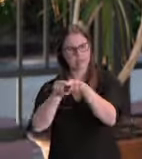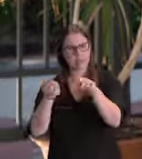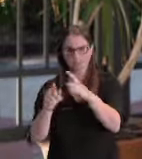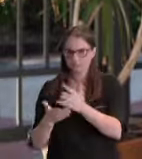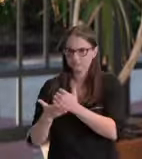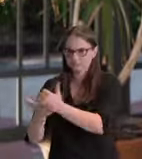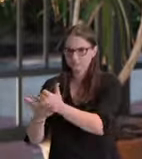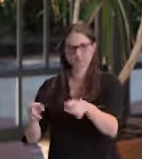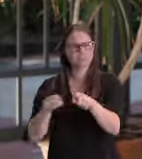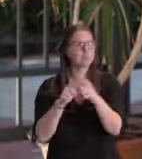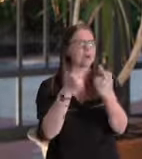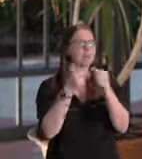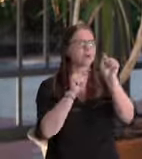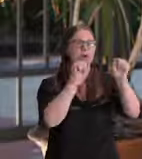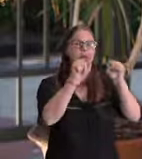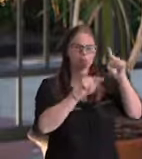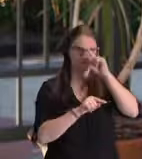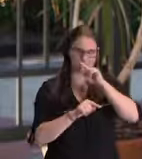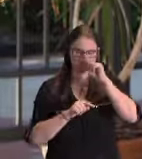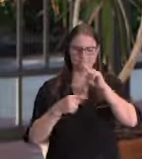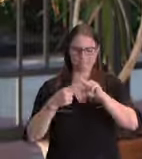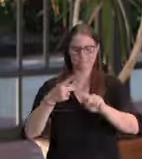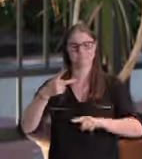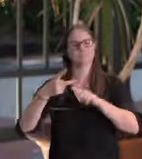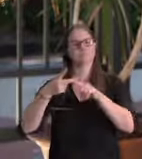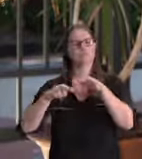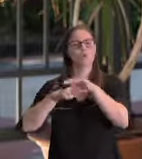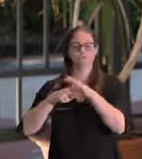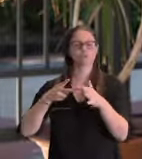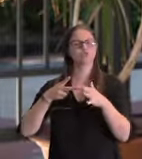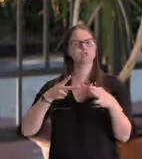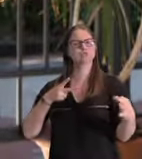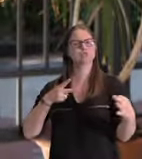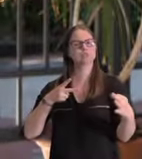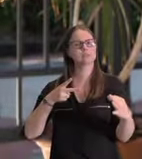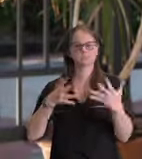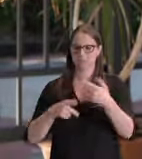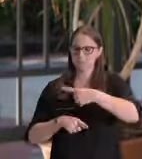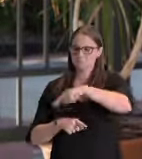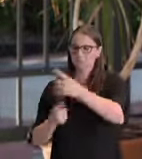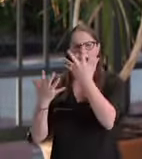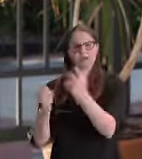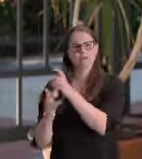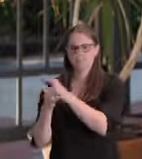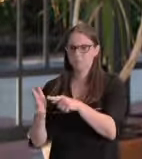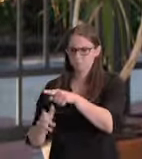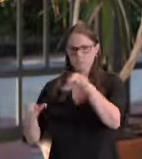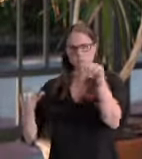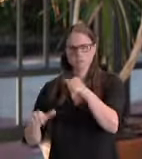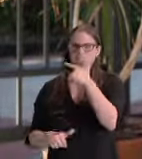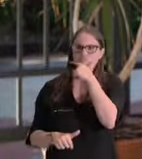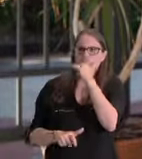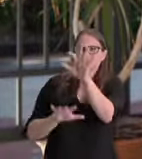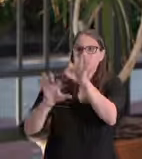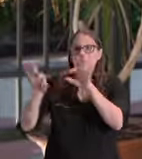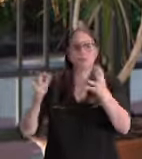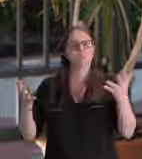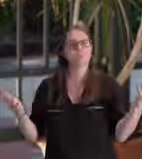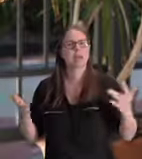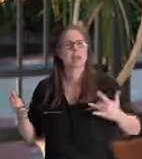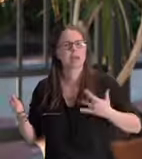people. Secondly is choice. People with disability get to choose where they live and with whom they